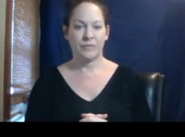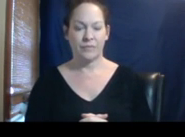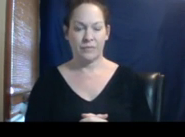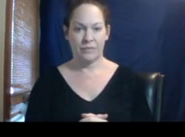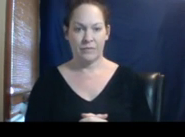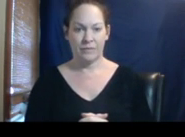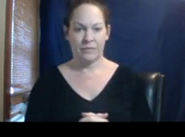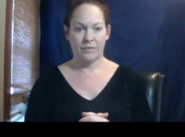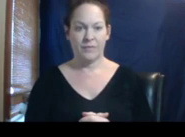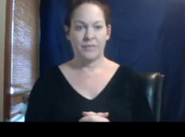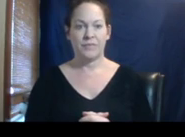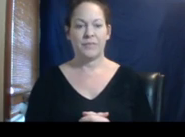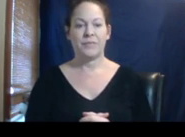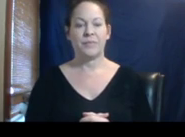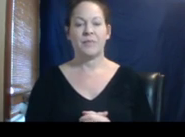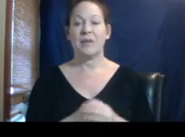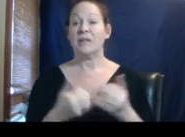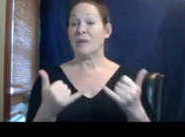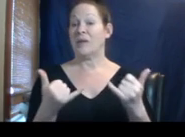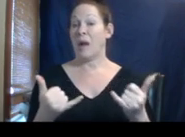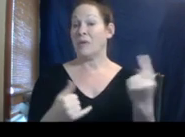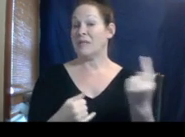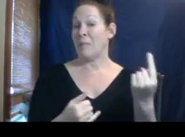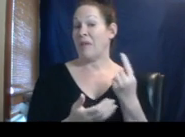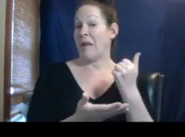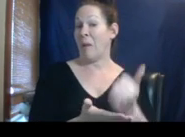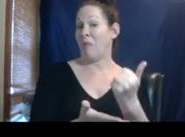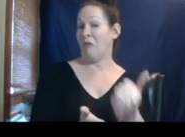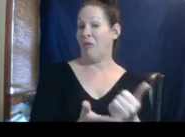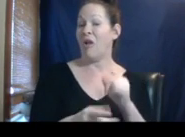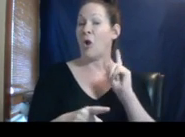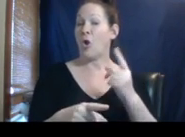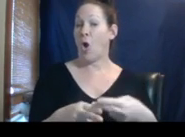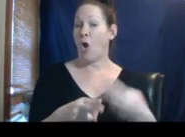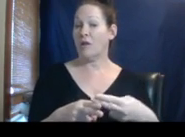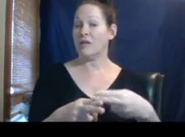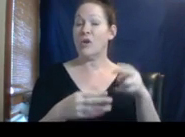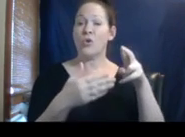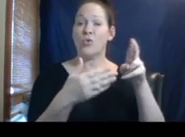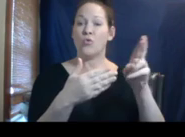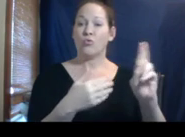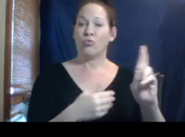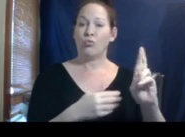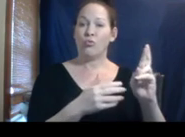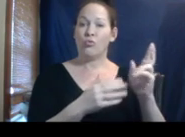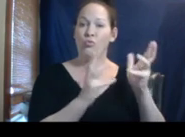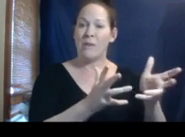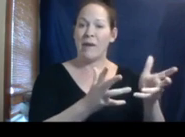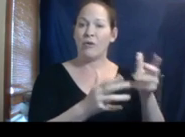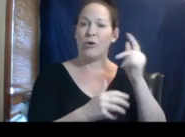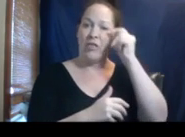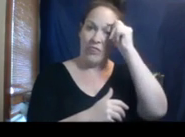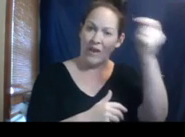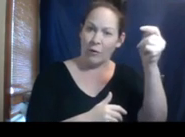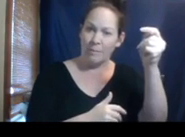comes one of the more useful things, which is called the remainder theorem. And we're going to come back to the remainder theorem when we